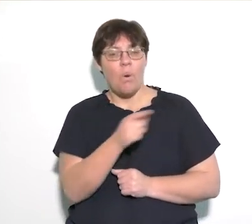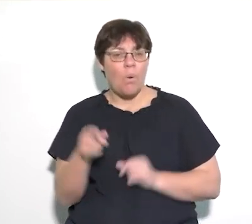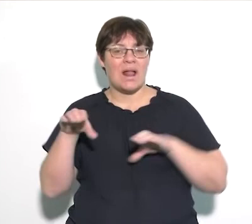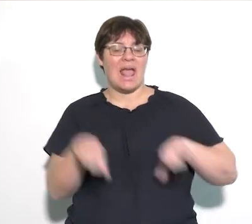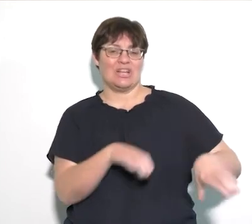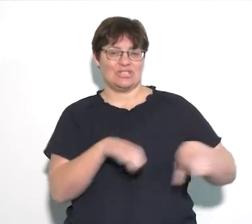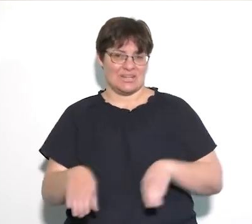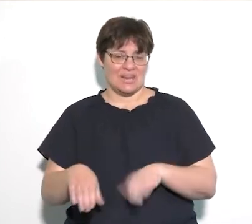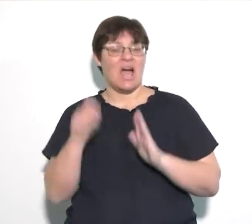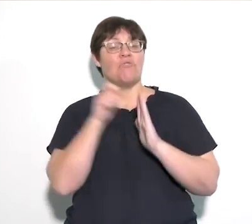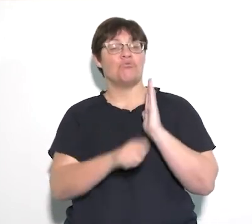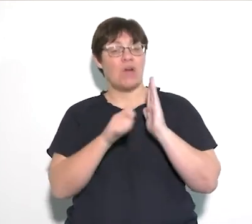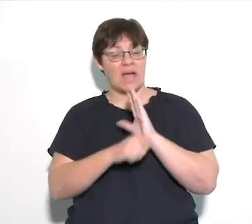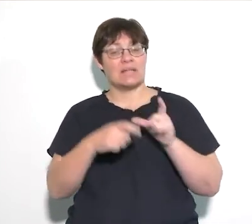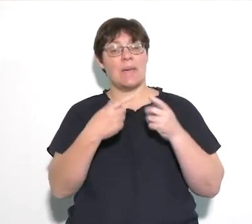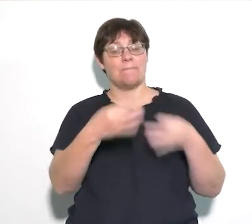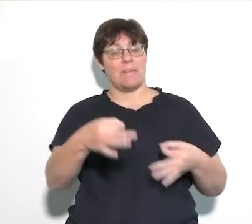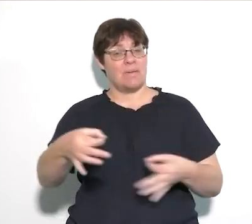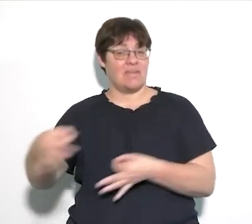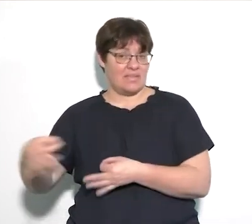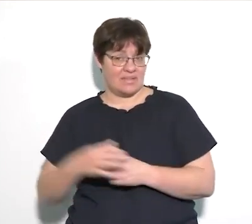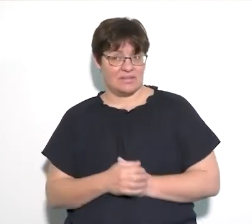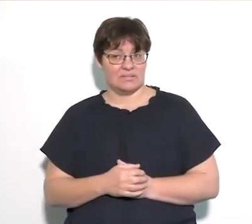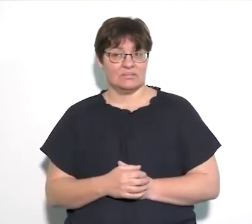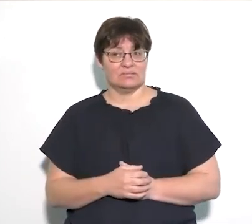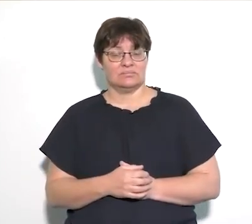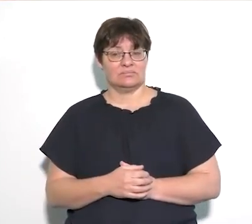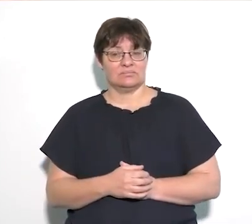These are all the actions that I've written on pieces of paper.